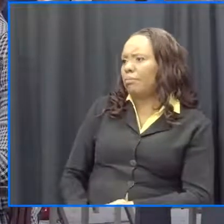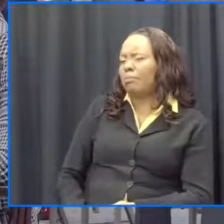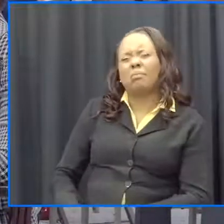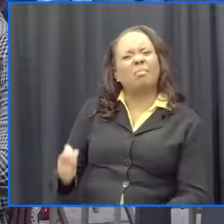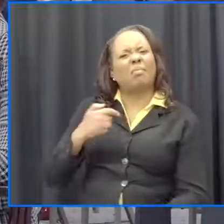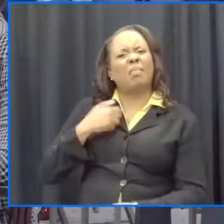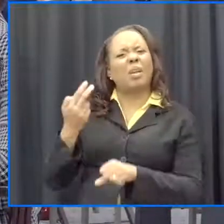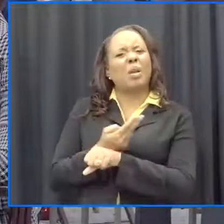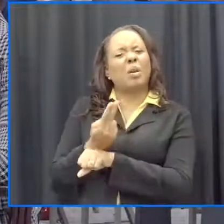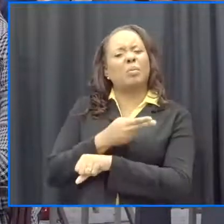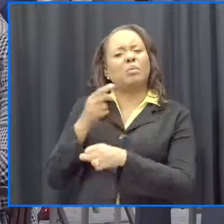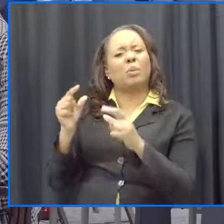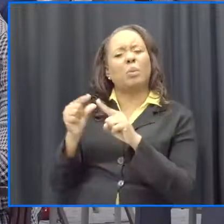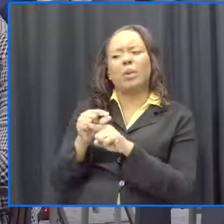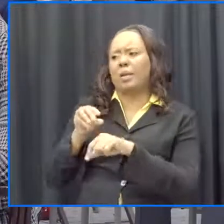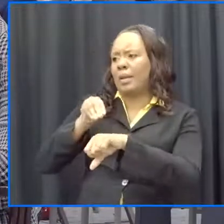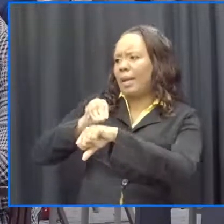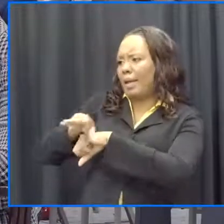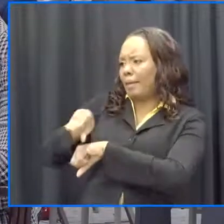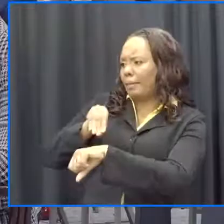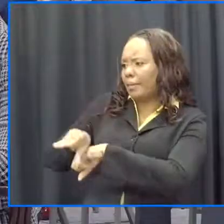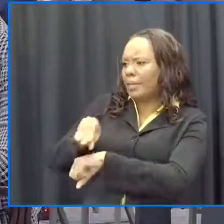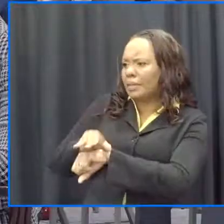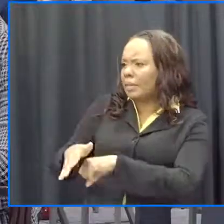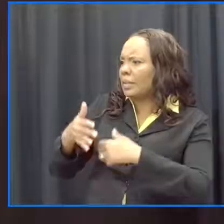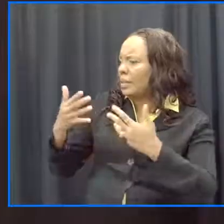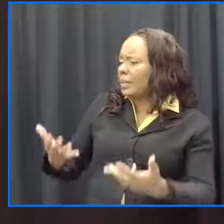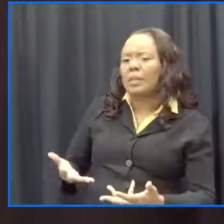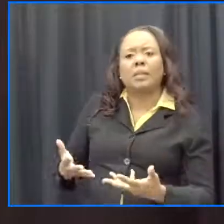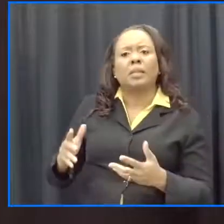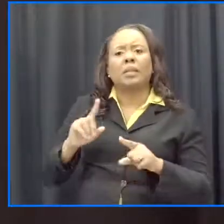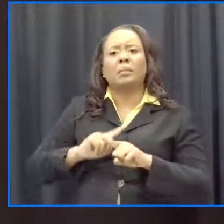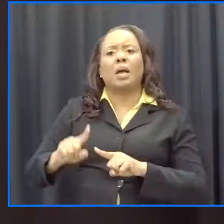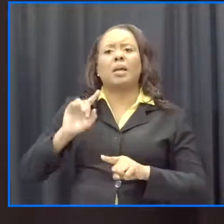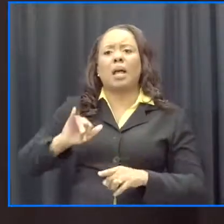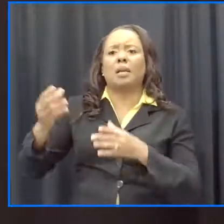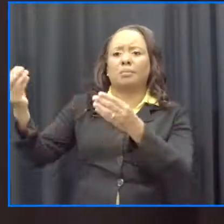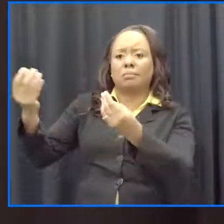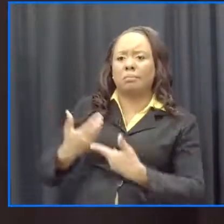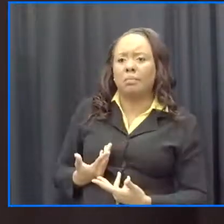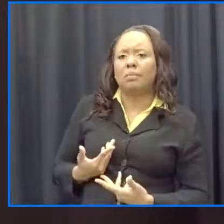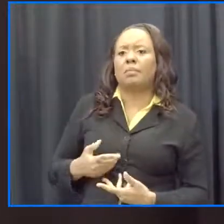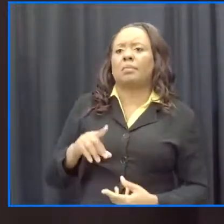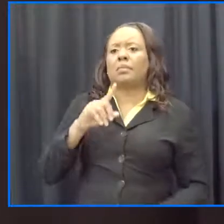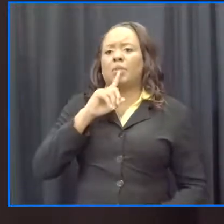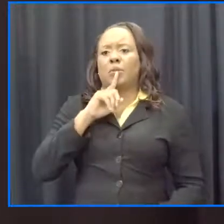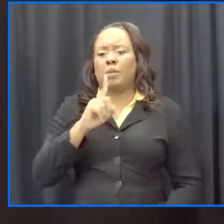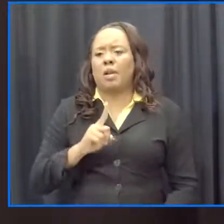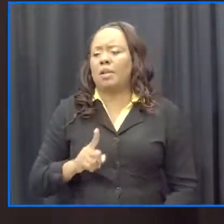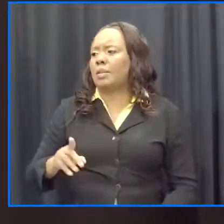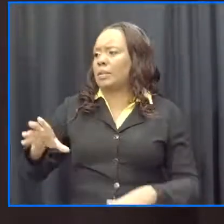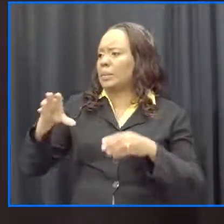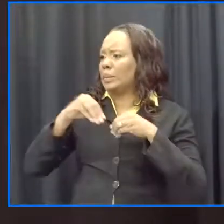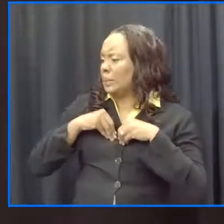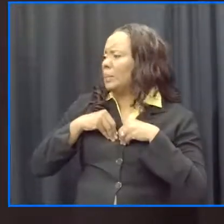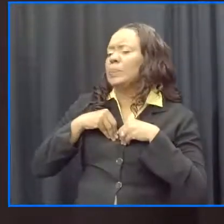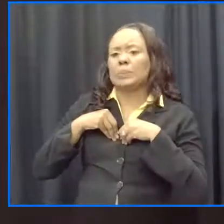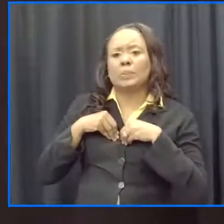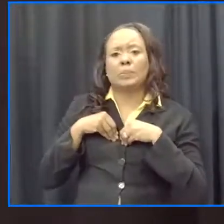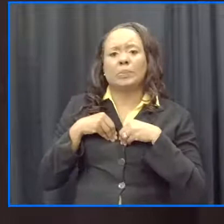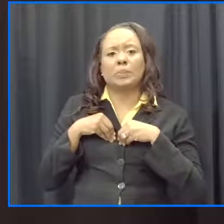And I use the word we advisedly because this is not a task entrusted only to the few.